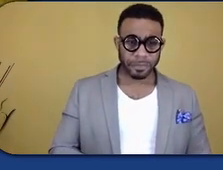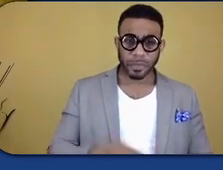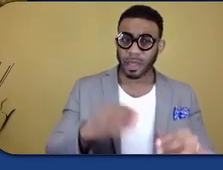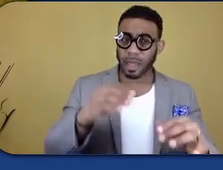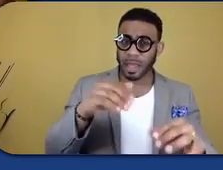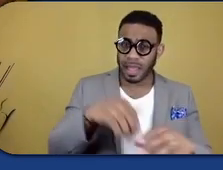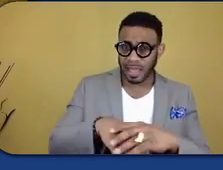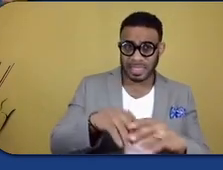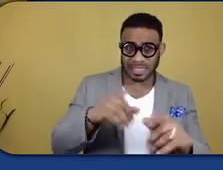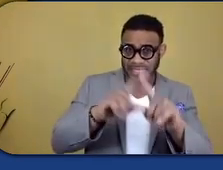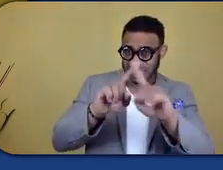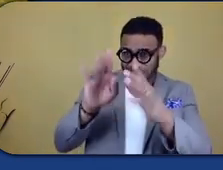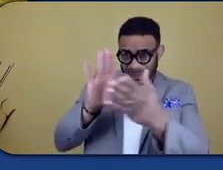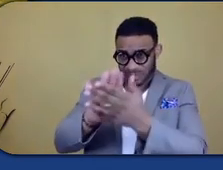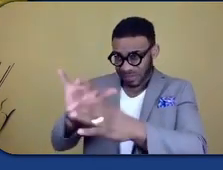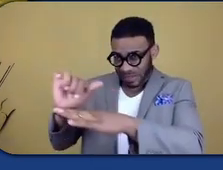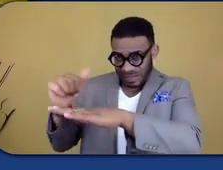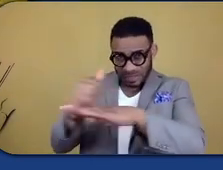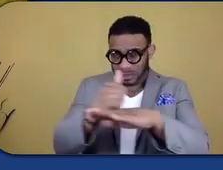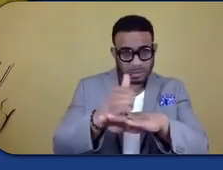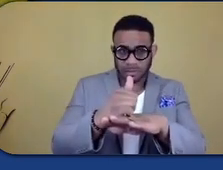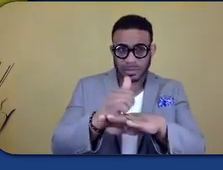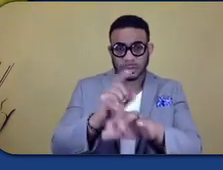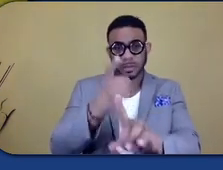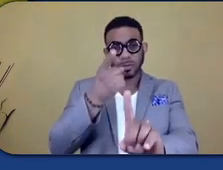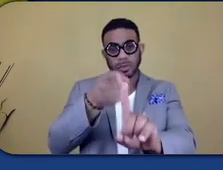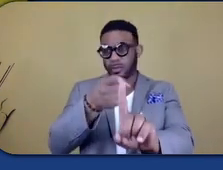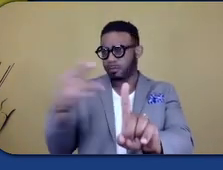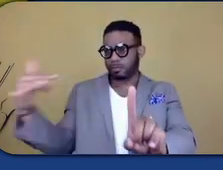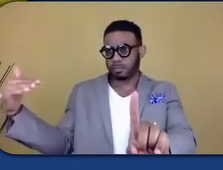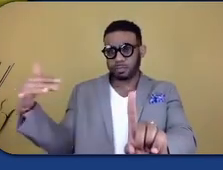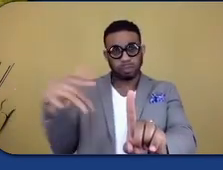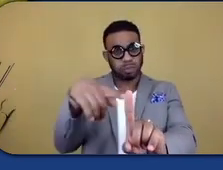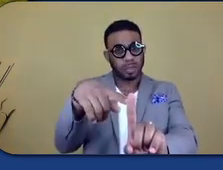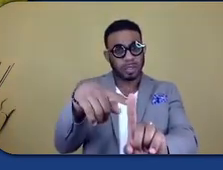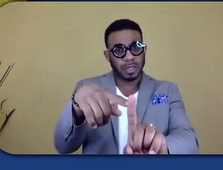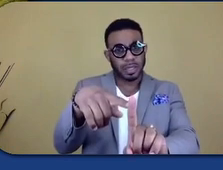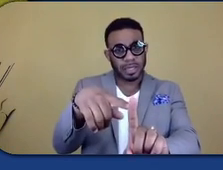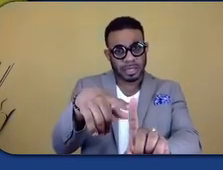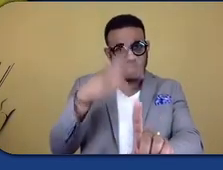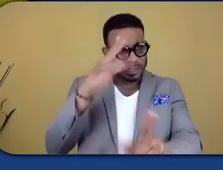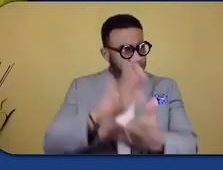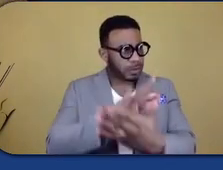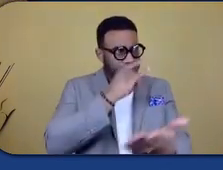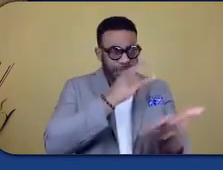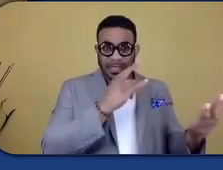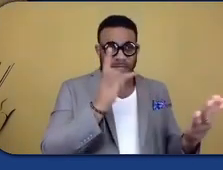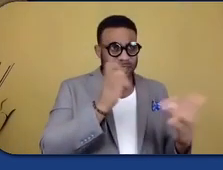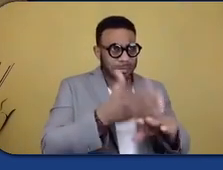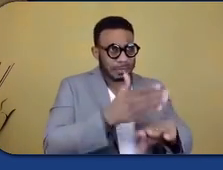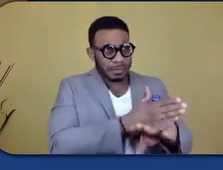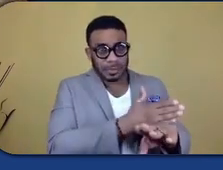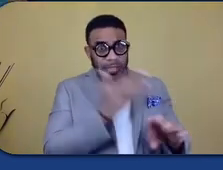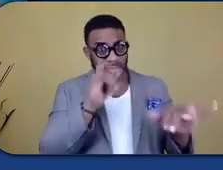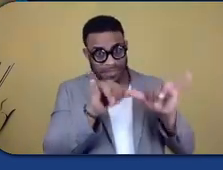safe. We don't need people to think of seeing the school kids as their enemies.